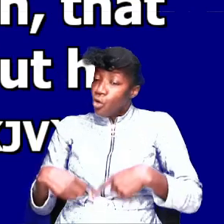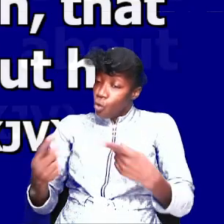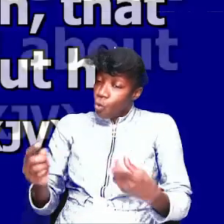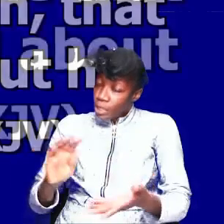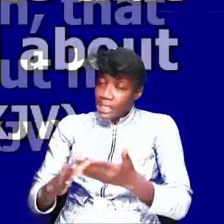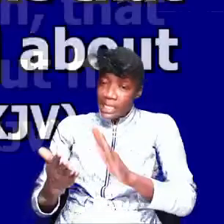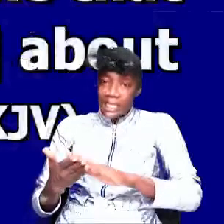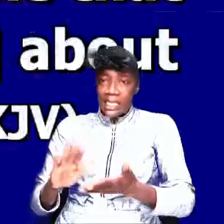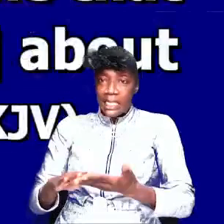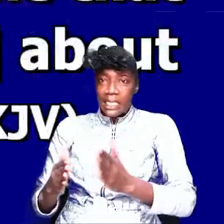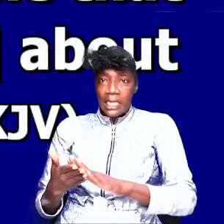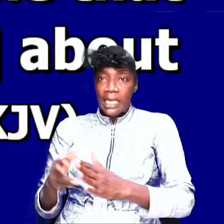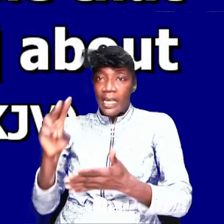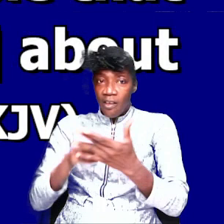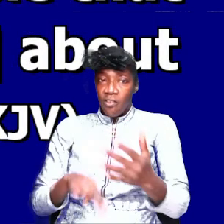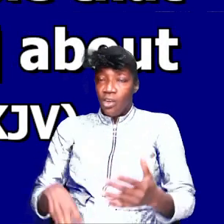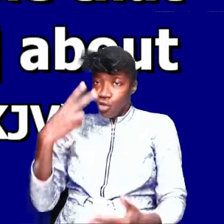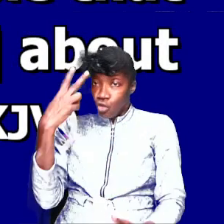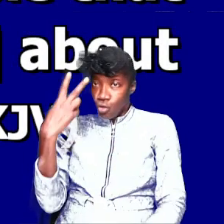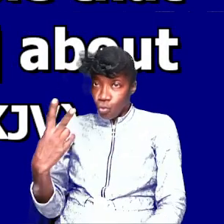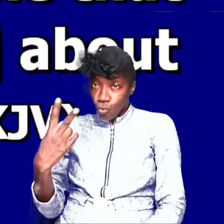Philistine. Verse 2,